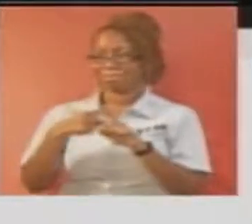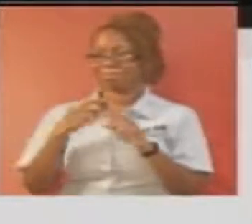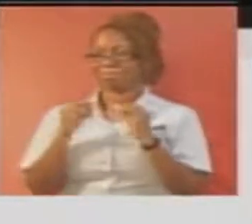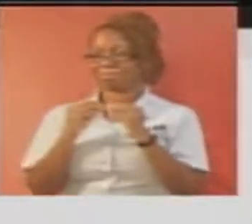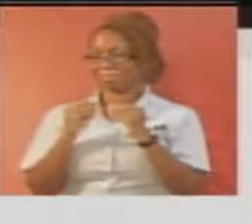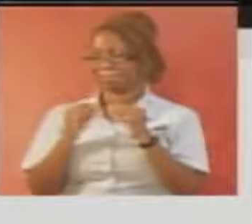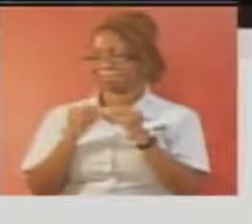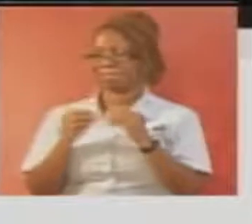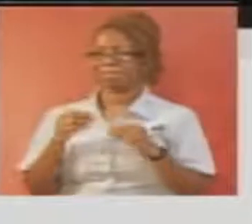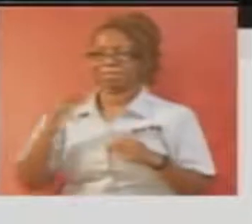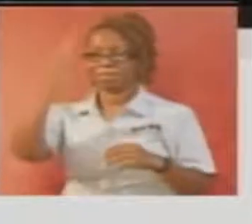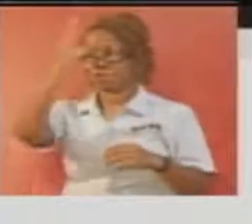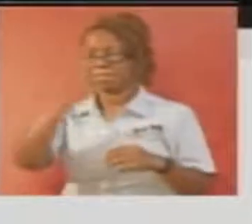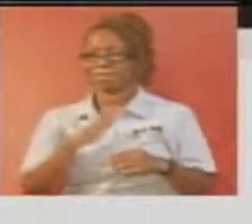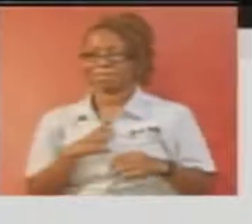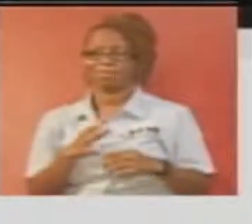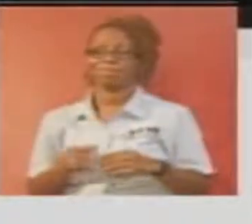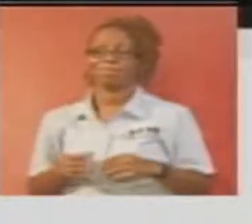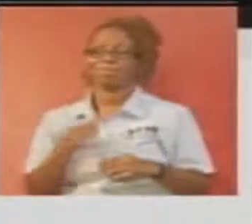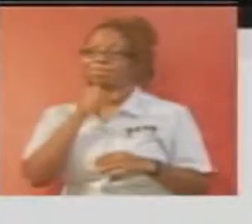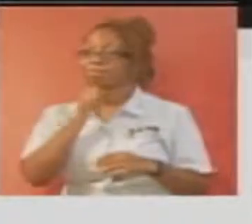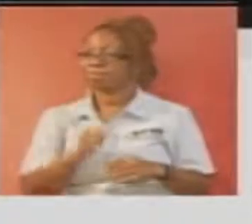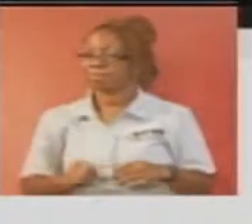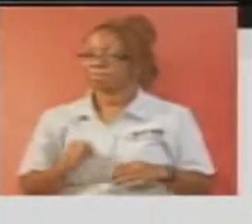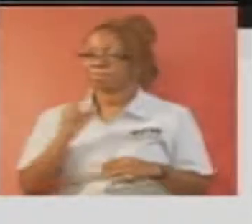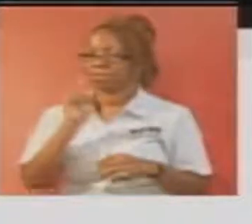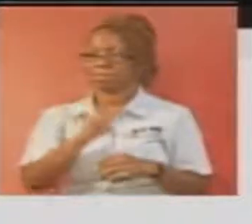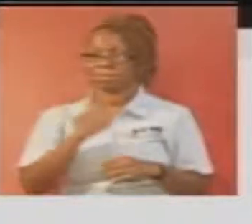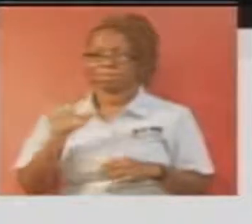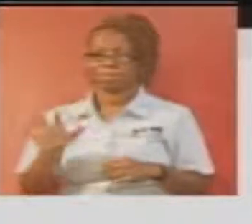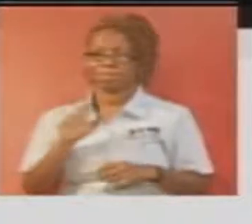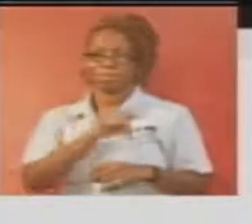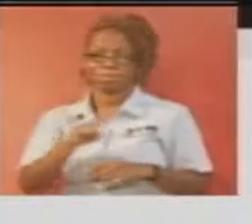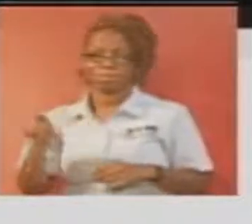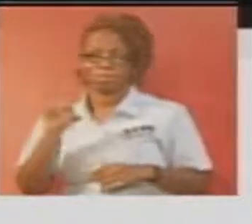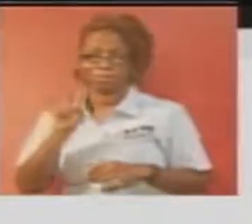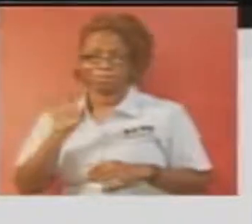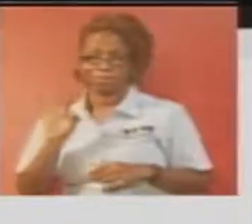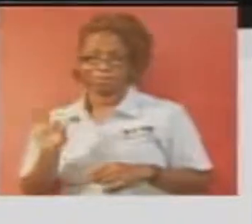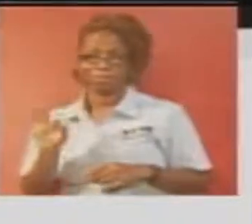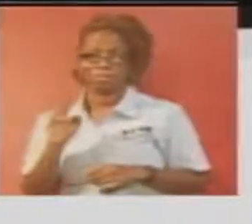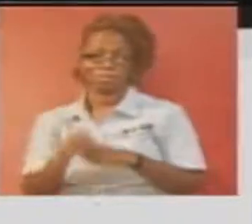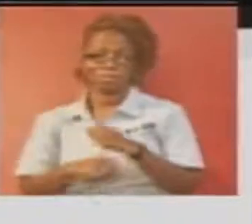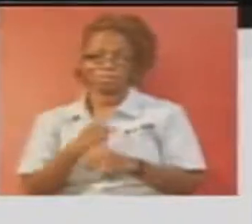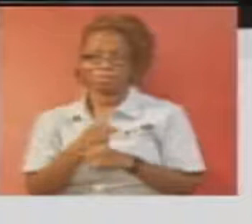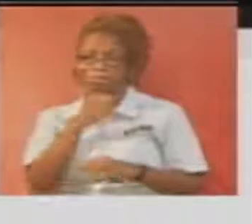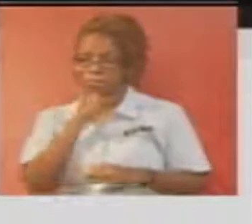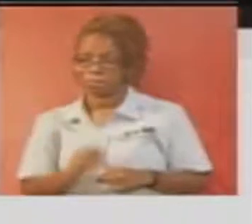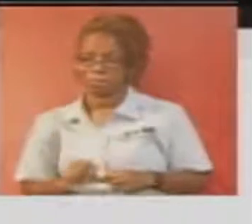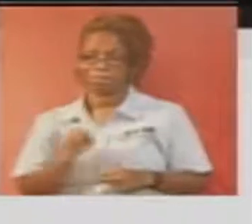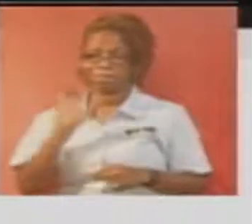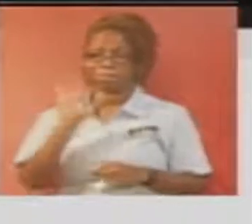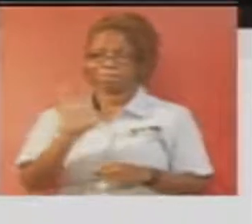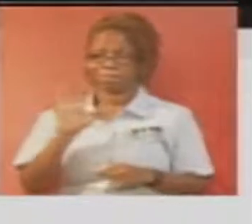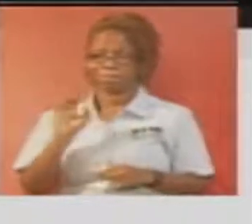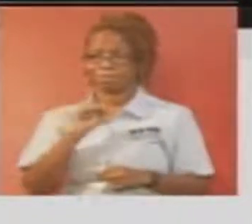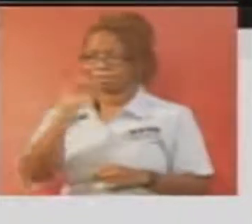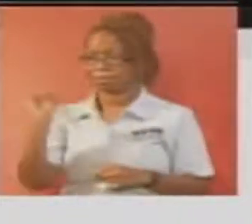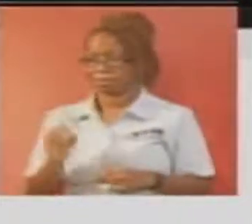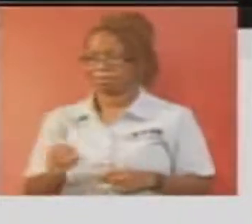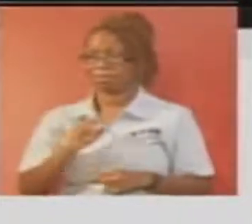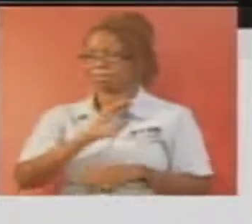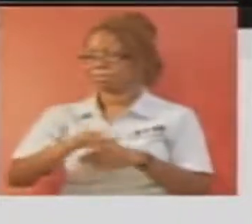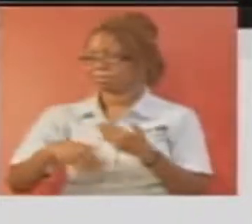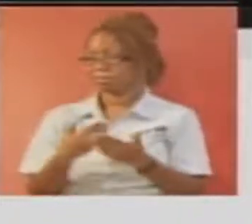cases, the majority are in the 25 to 49 age group, that being just about 55% of all the positives.